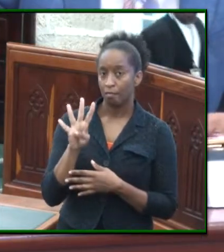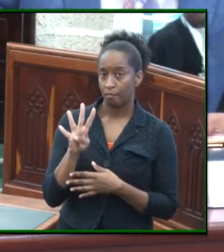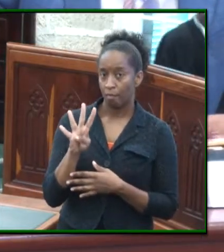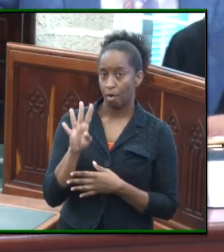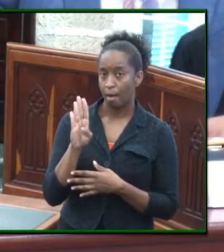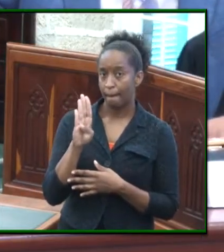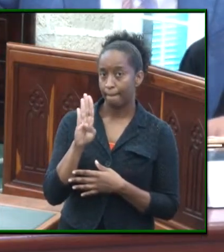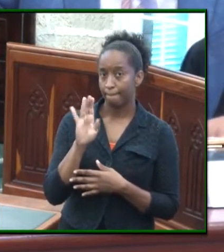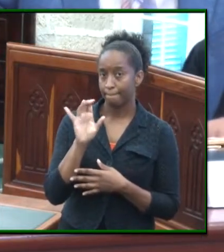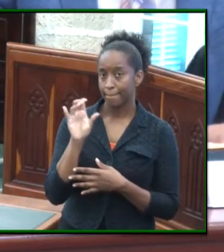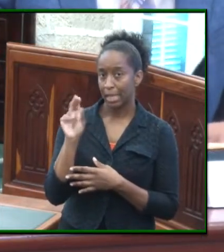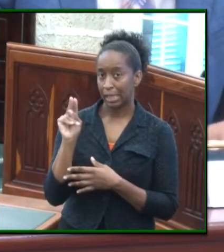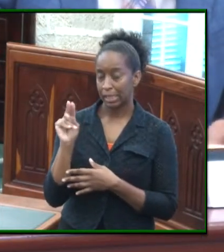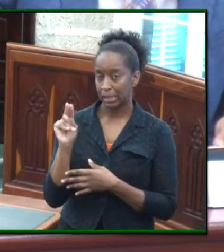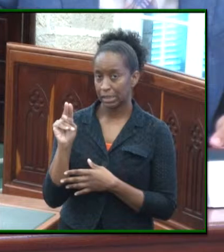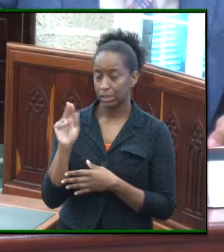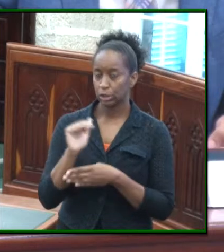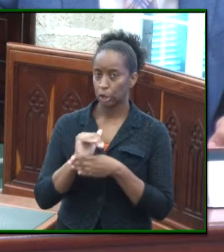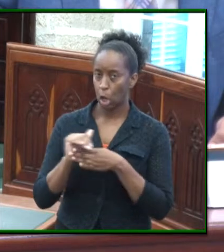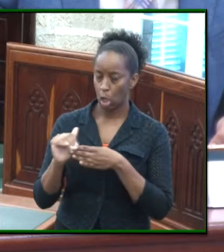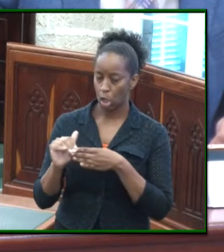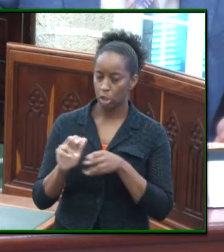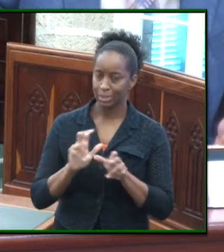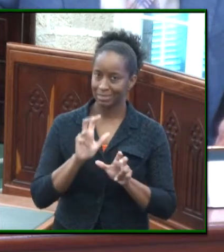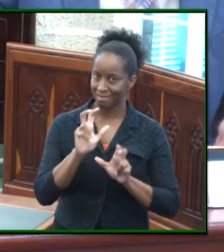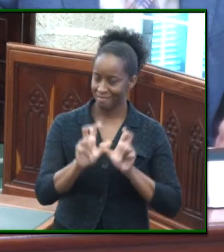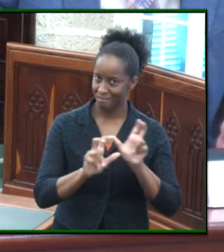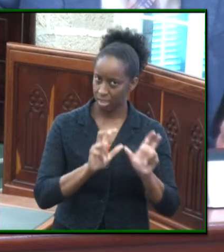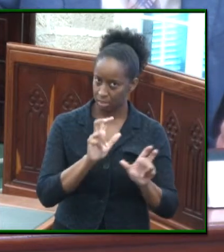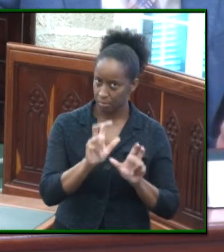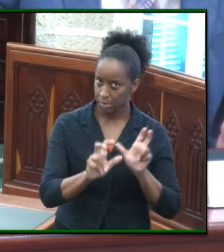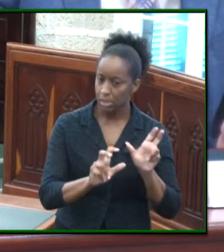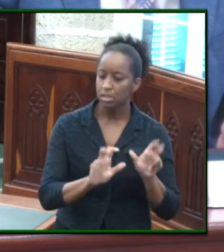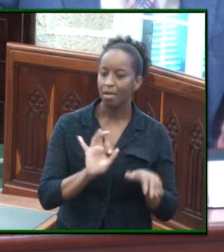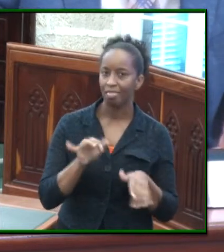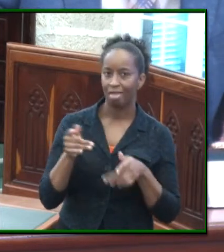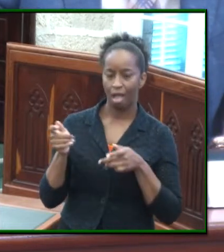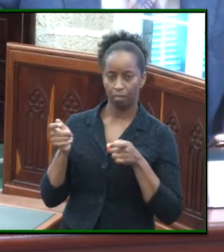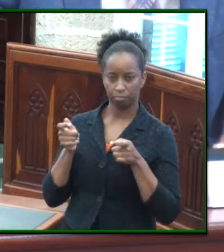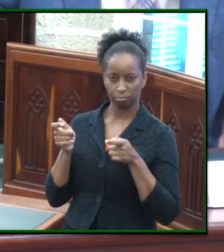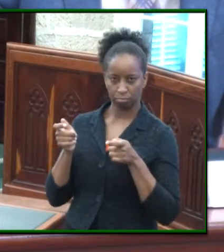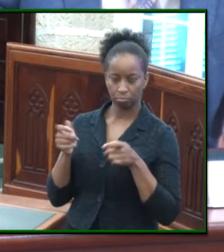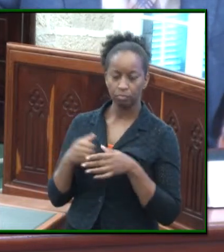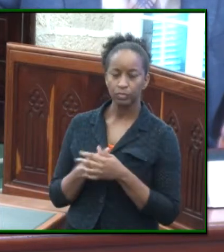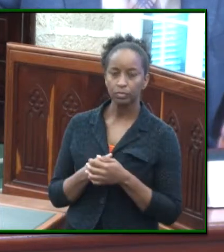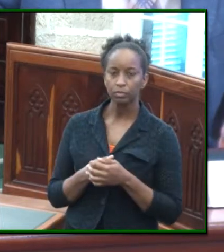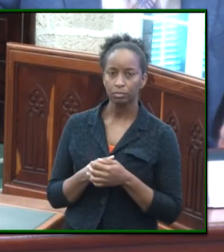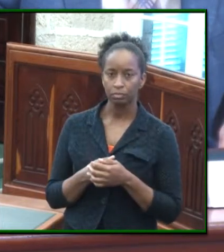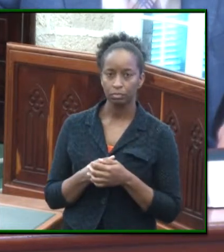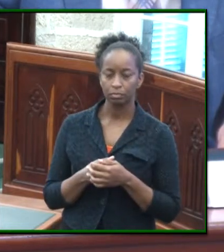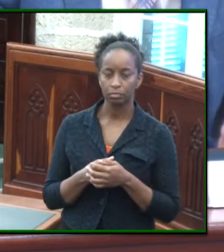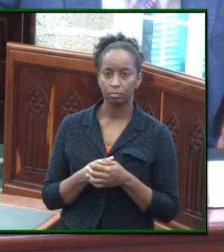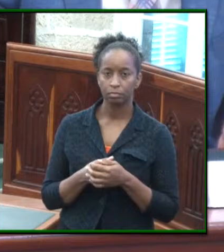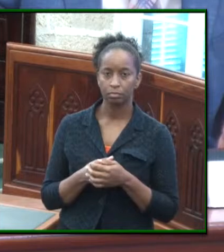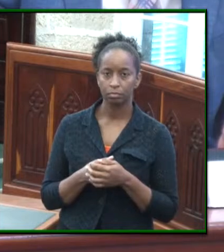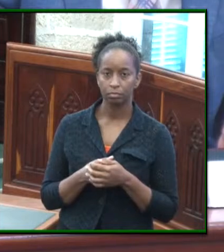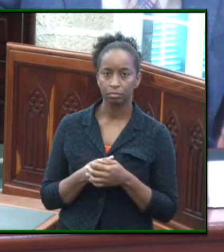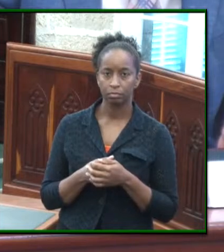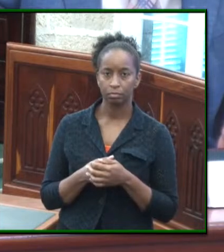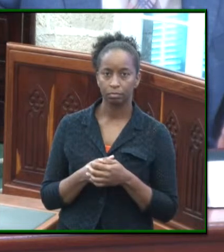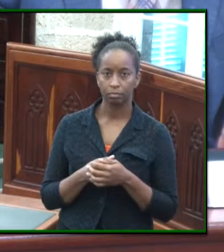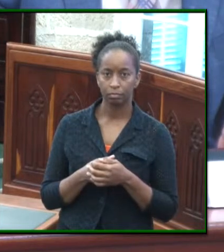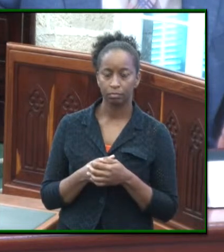investment. Now, this country is showing signs of a blustering economic